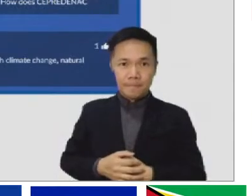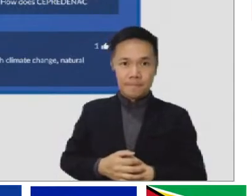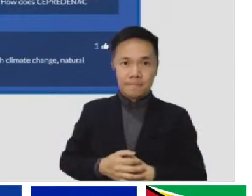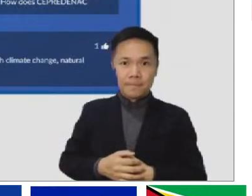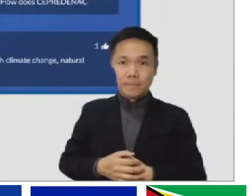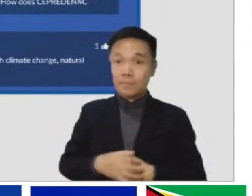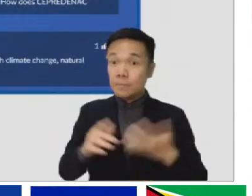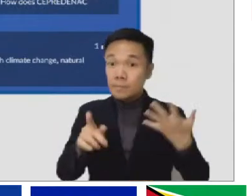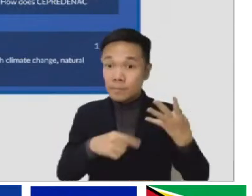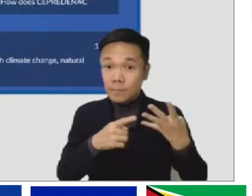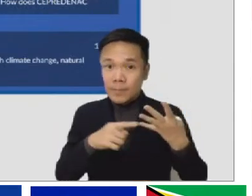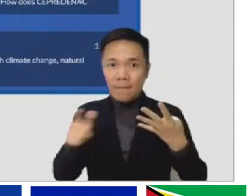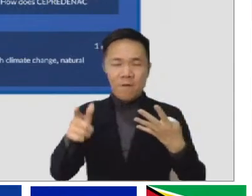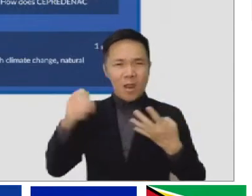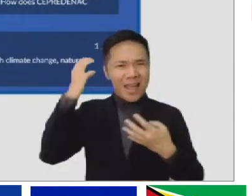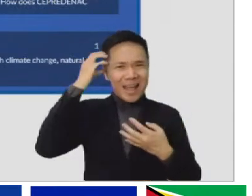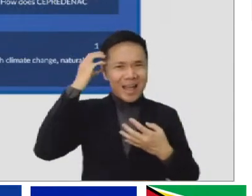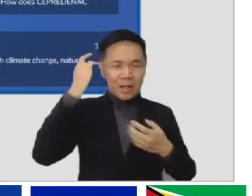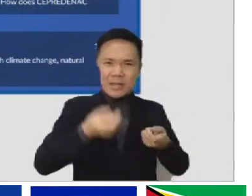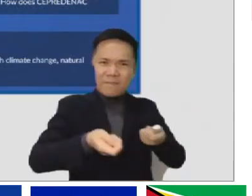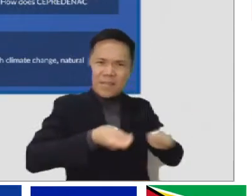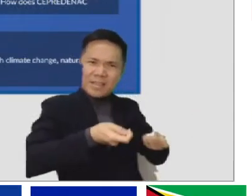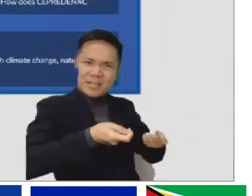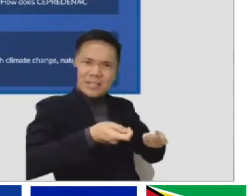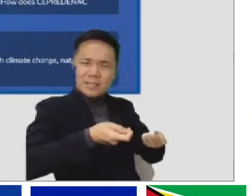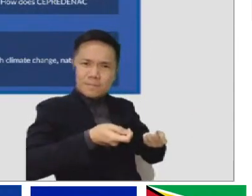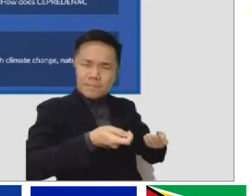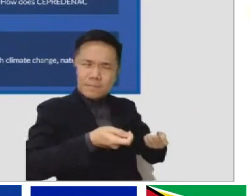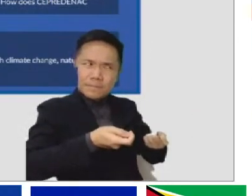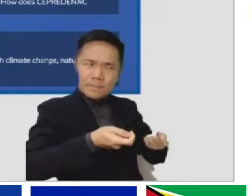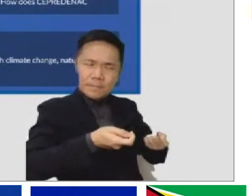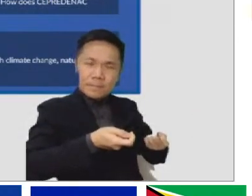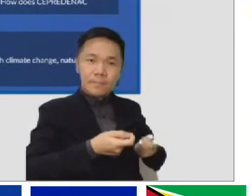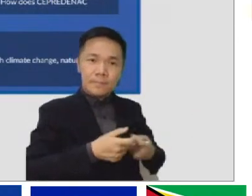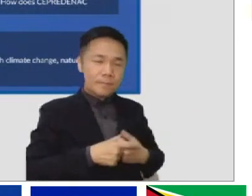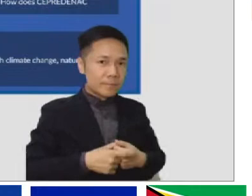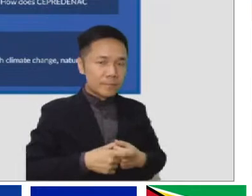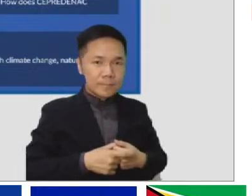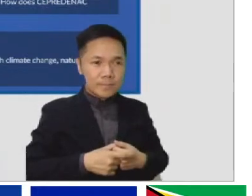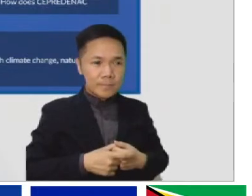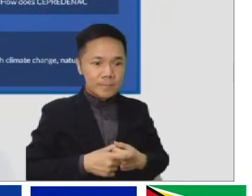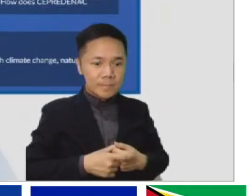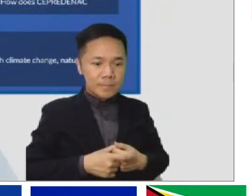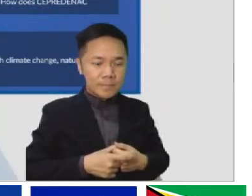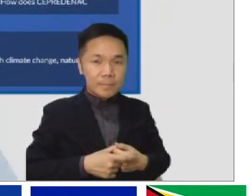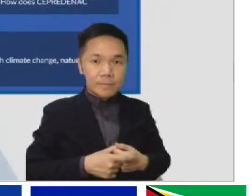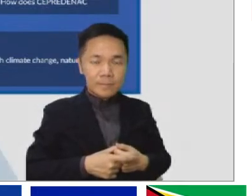when nationwide authorities can hide